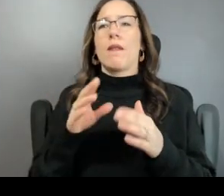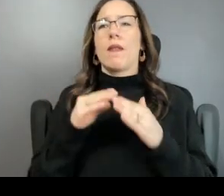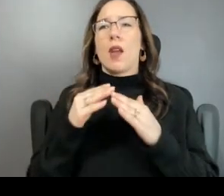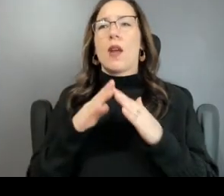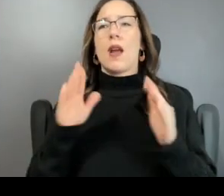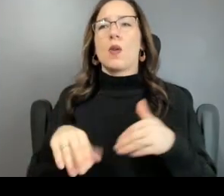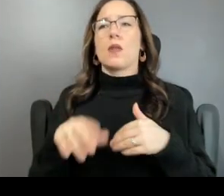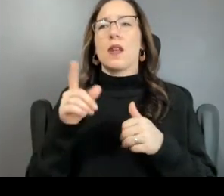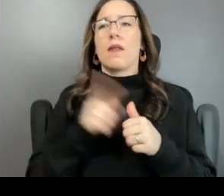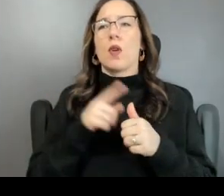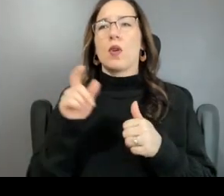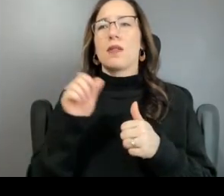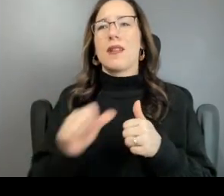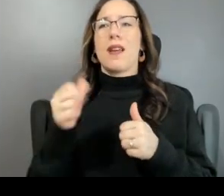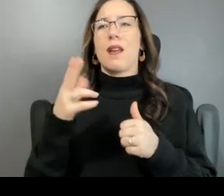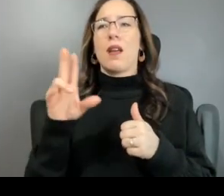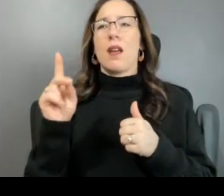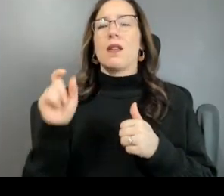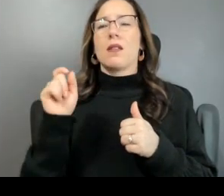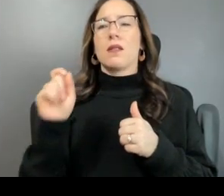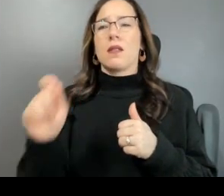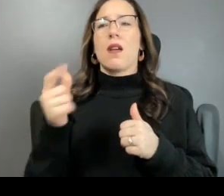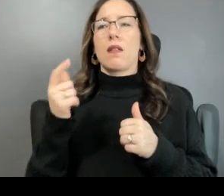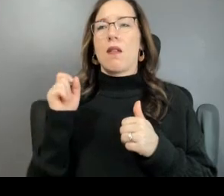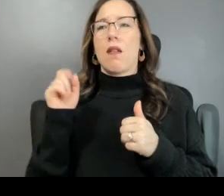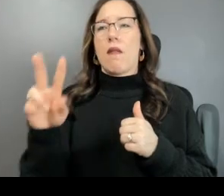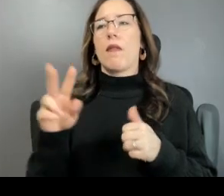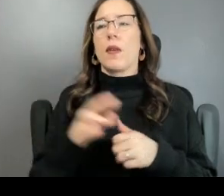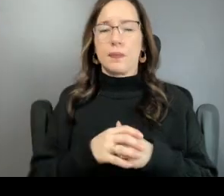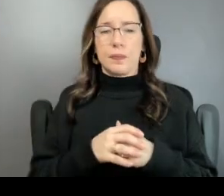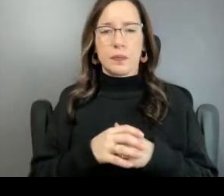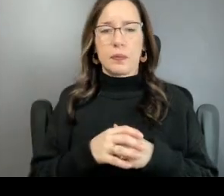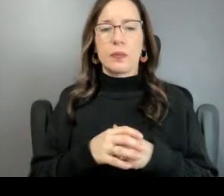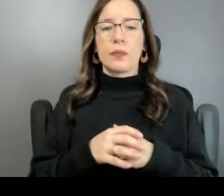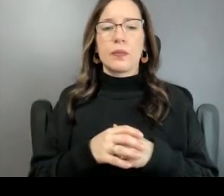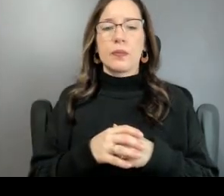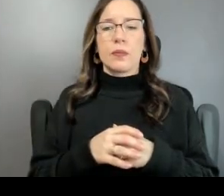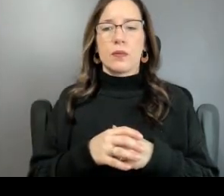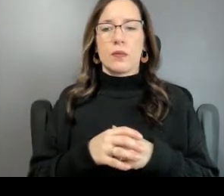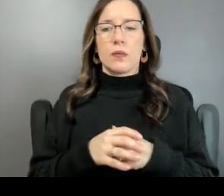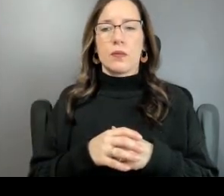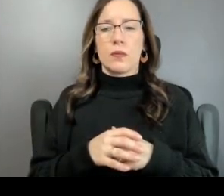fairhousingfirst.hud.gov. Let me repeat that. Please email us at